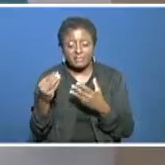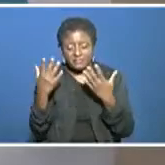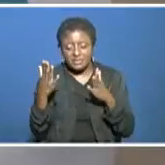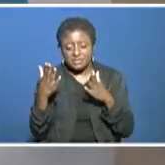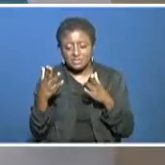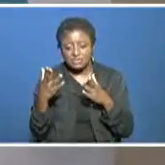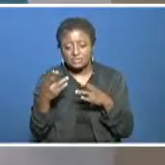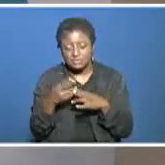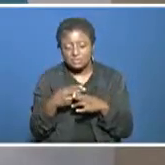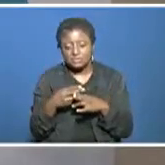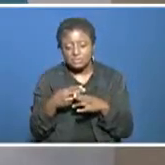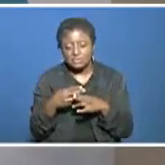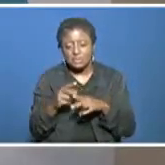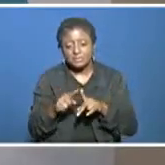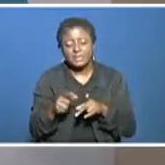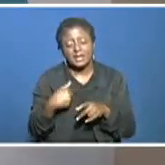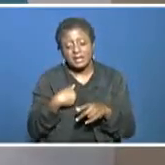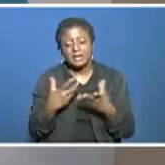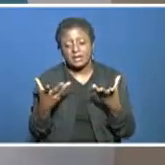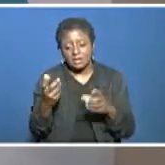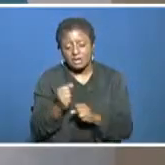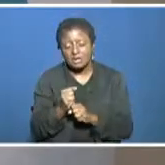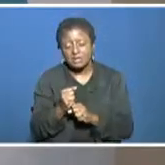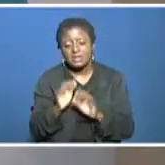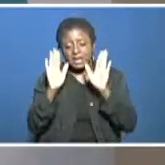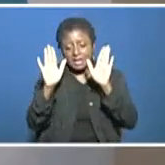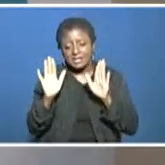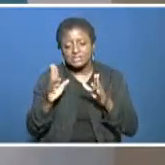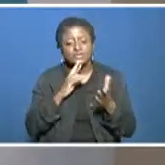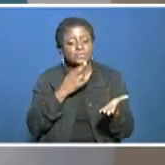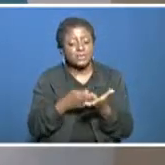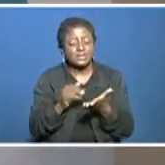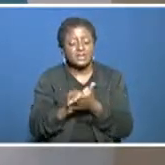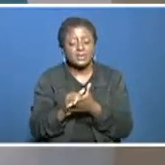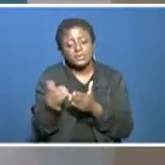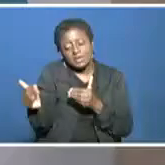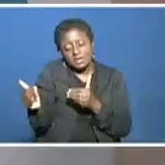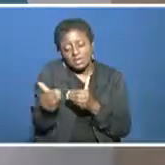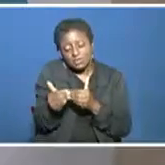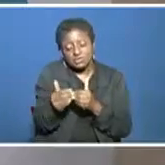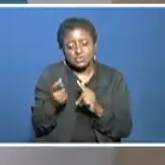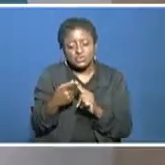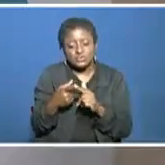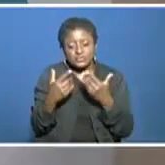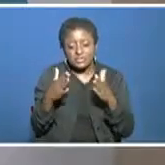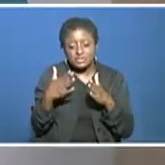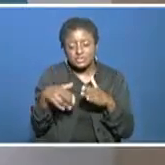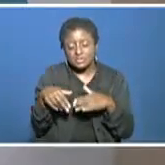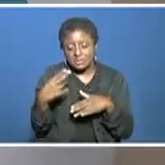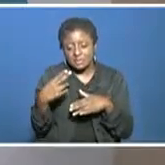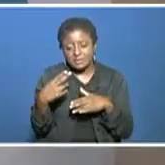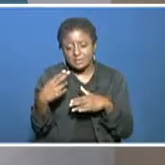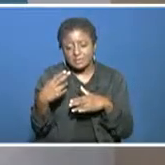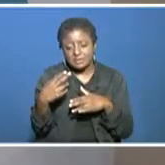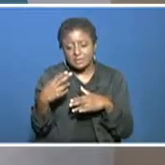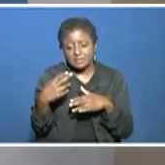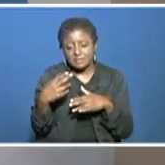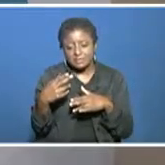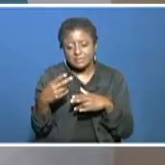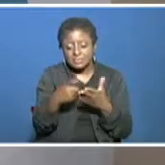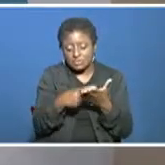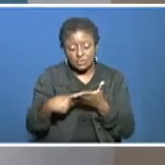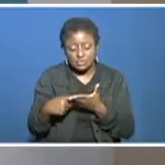some excellent reports that we're getting closer to finalizing those negotiations, not only with the nurses, the